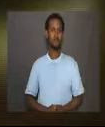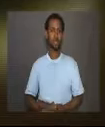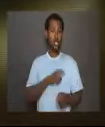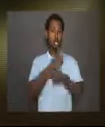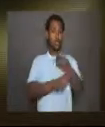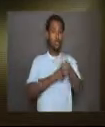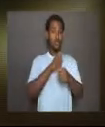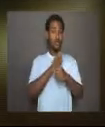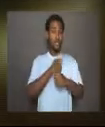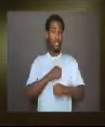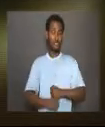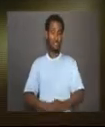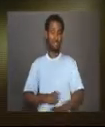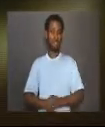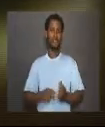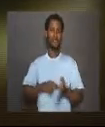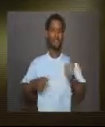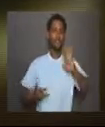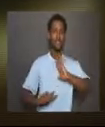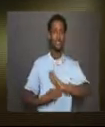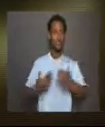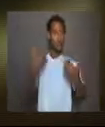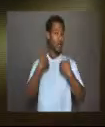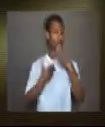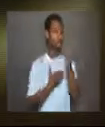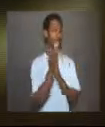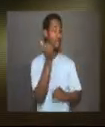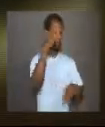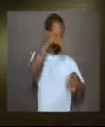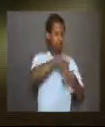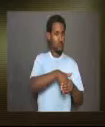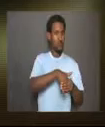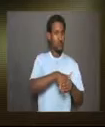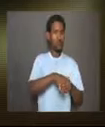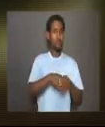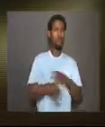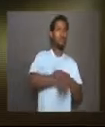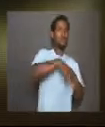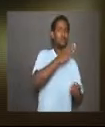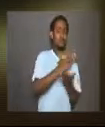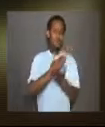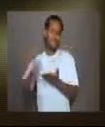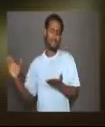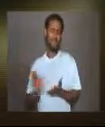Universal suffrage means to have the right to vote without